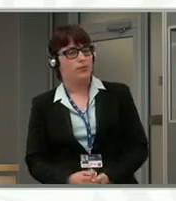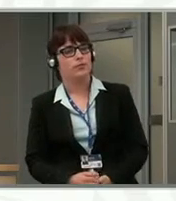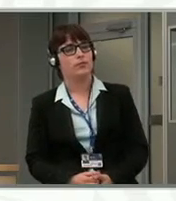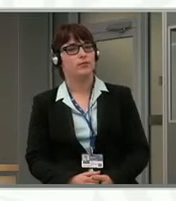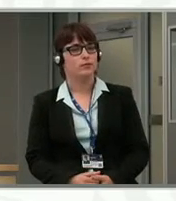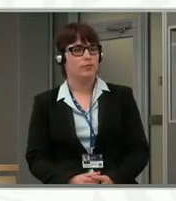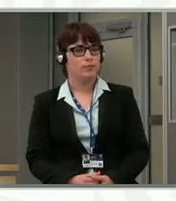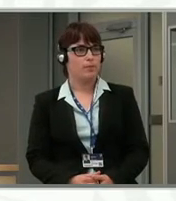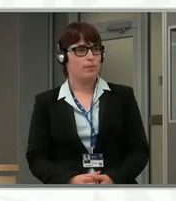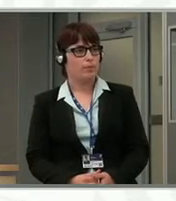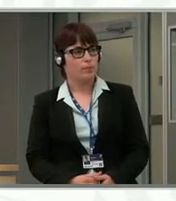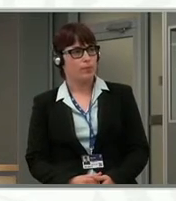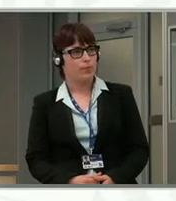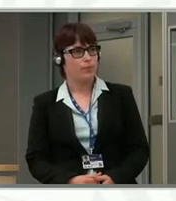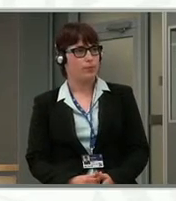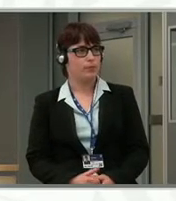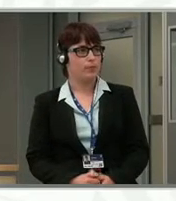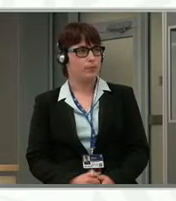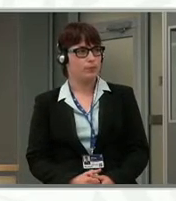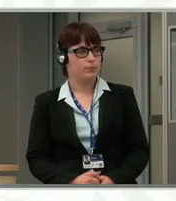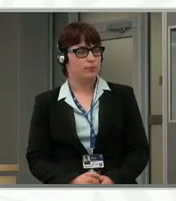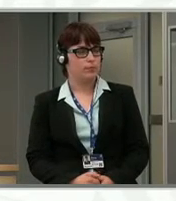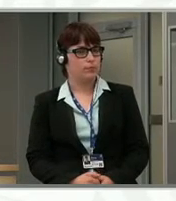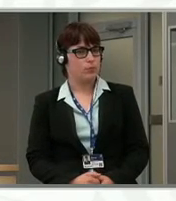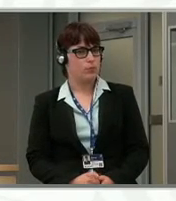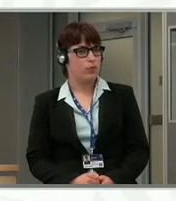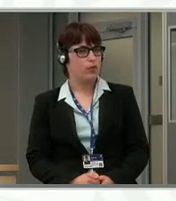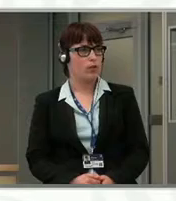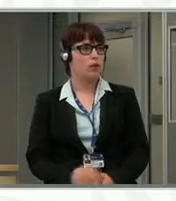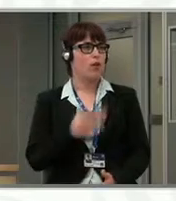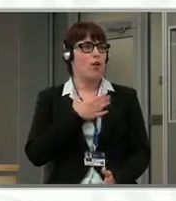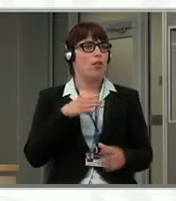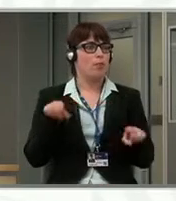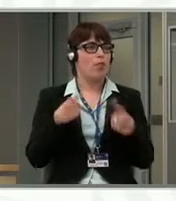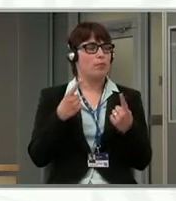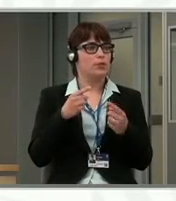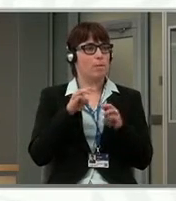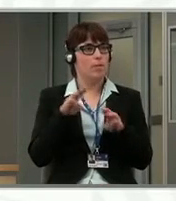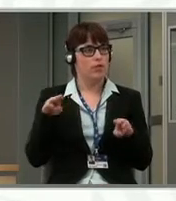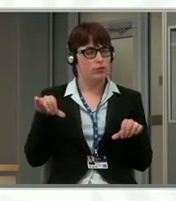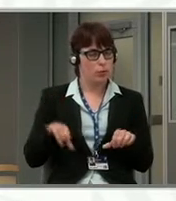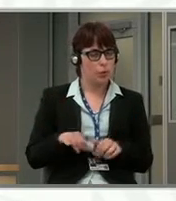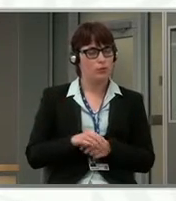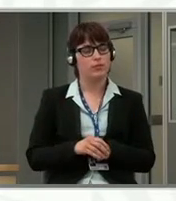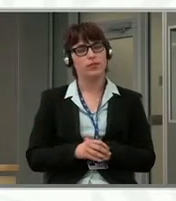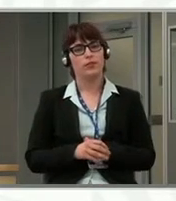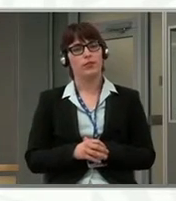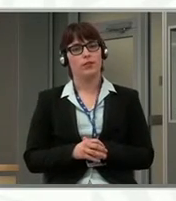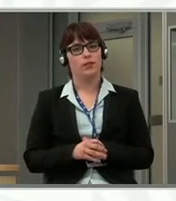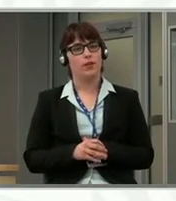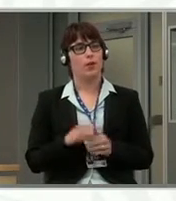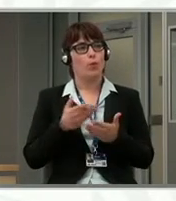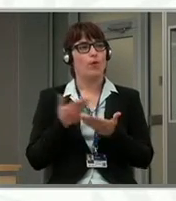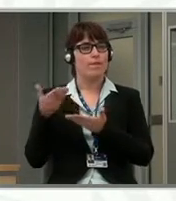So, Mr. Minister of Welfare of Latvia and dear guests and colleagues, first of